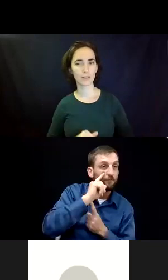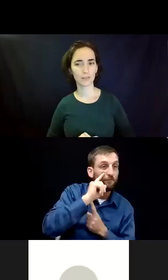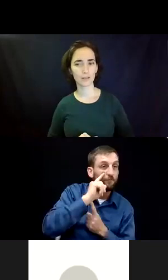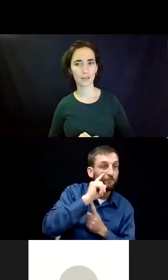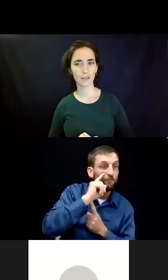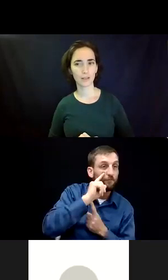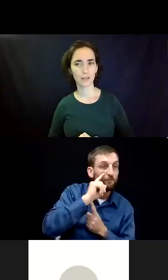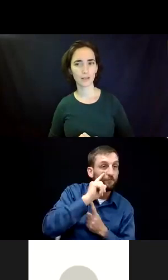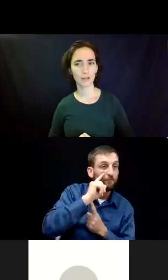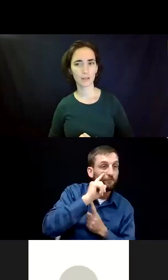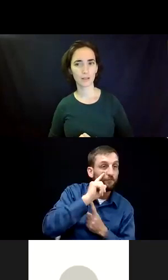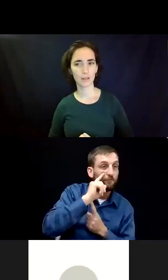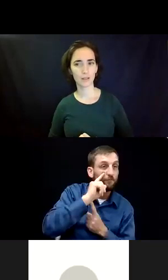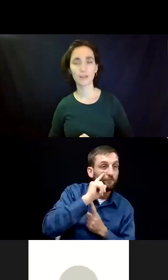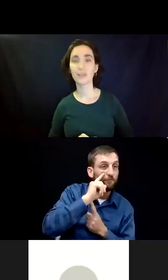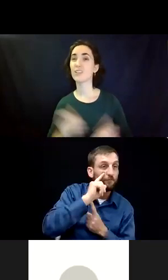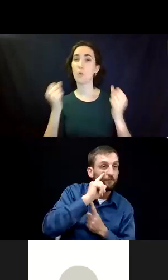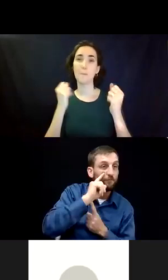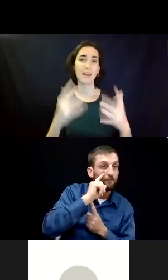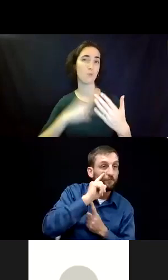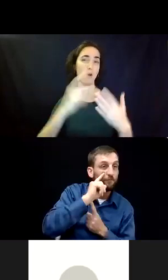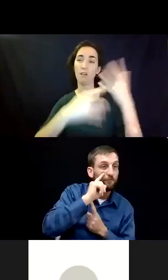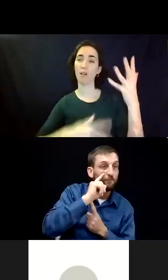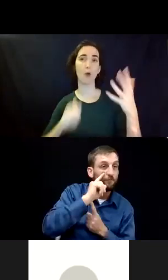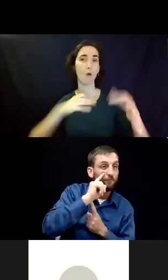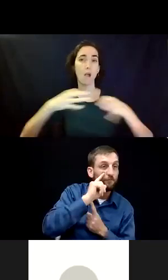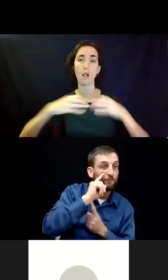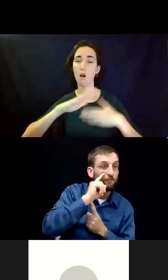for time's sake, I won't go through them all.